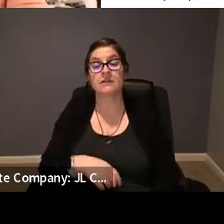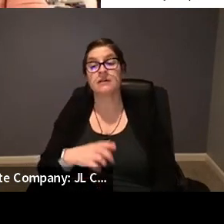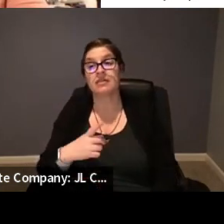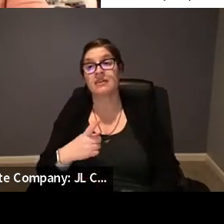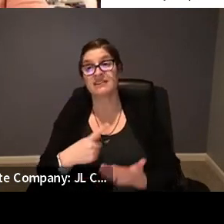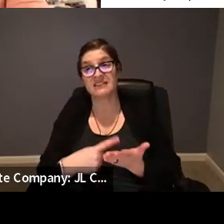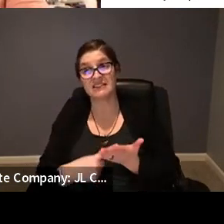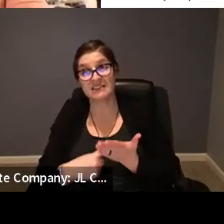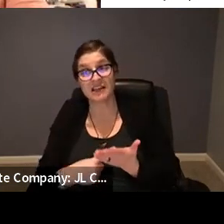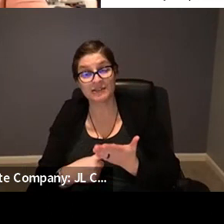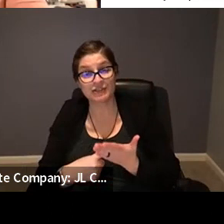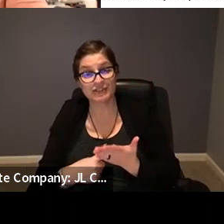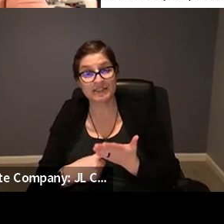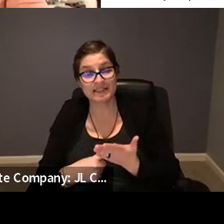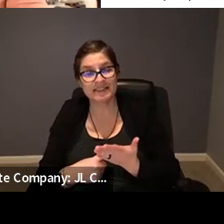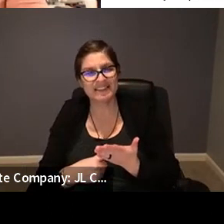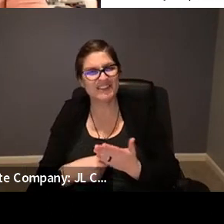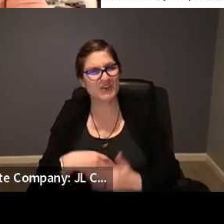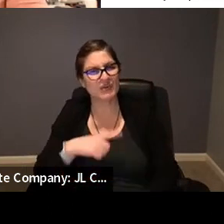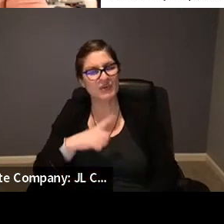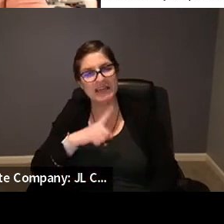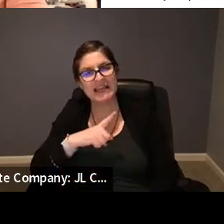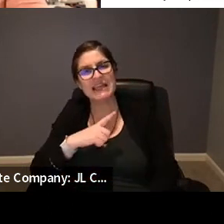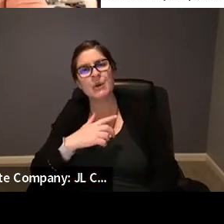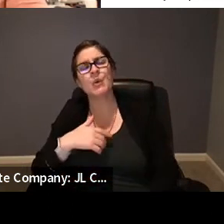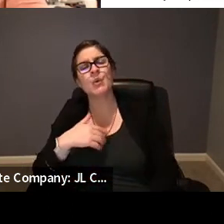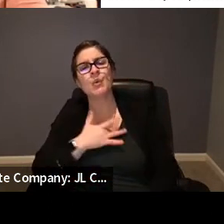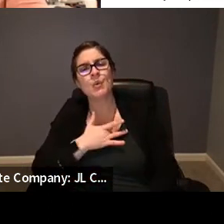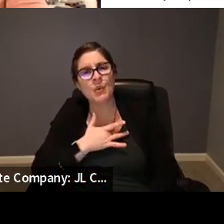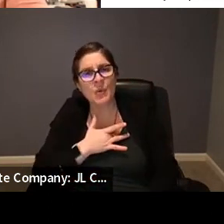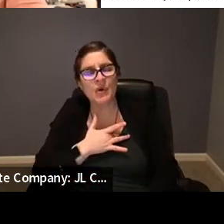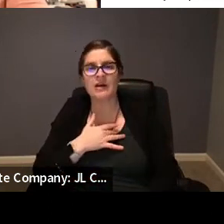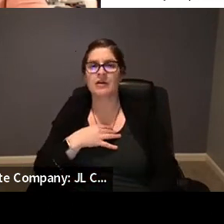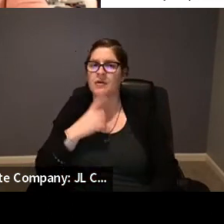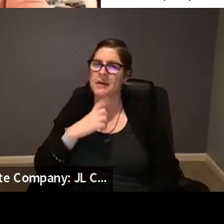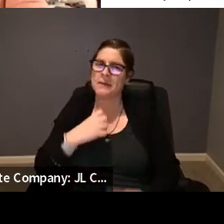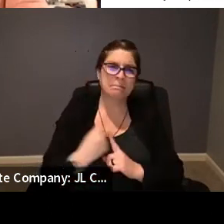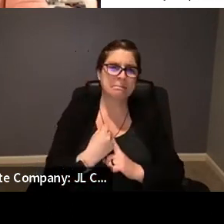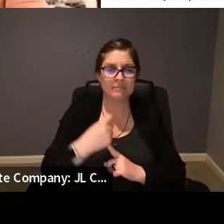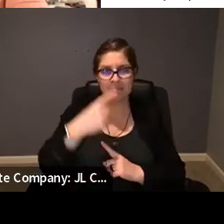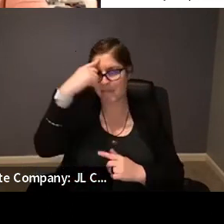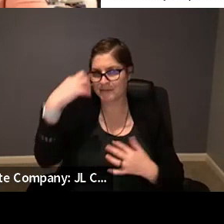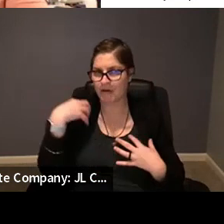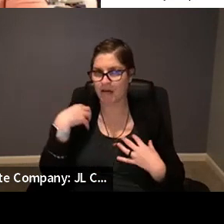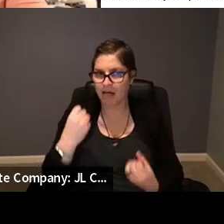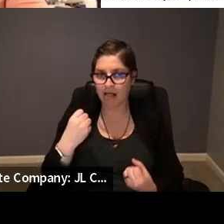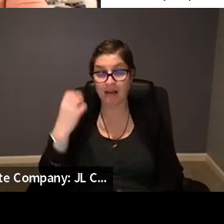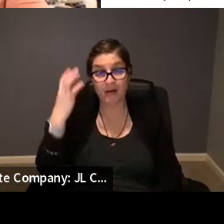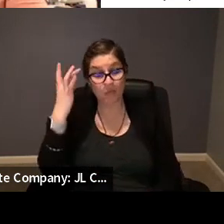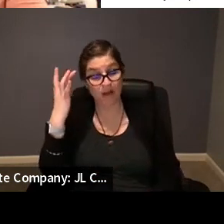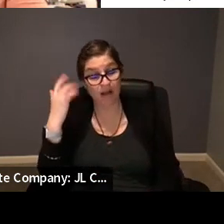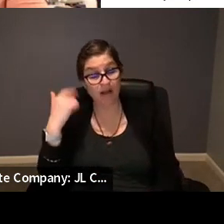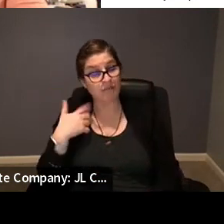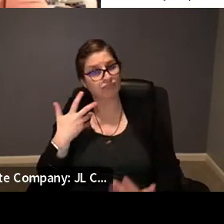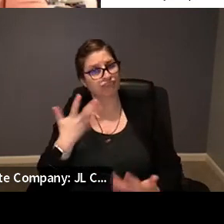has been weighing very heavily on my mental health because I, like I said, I am mental, or